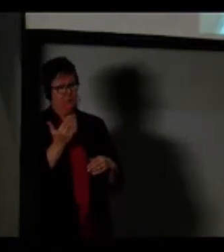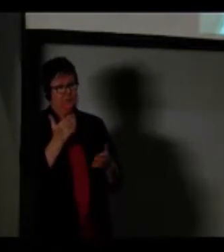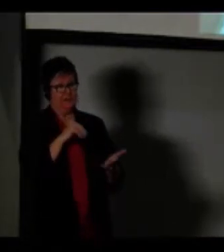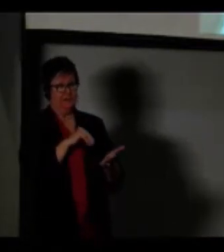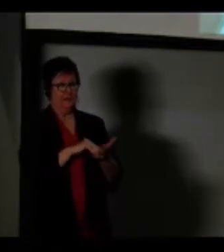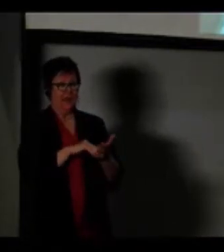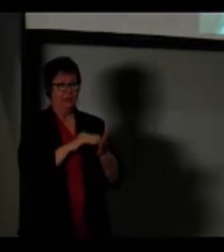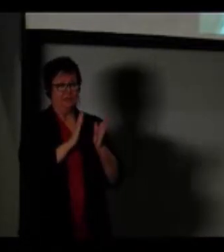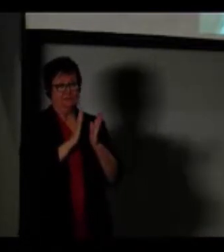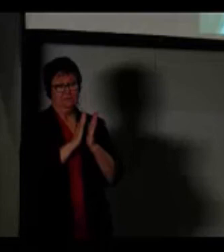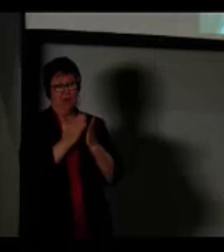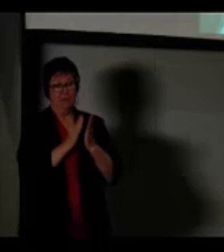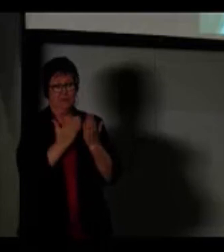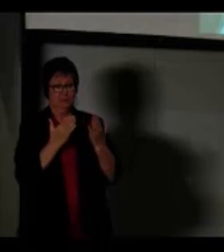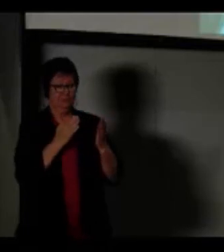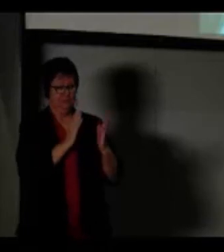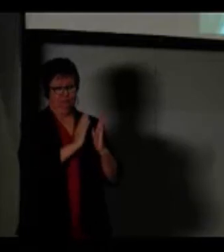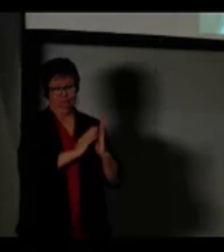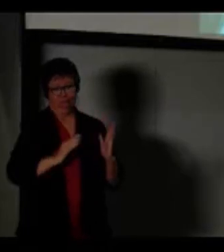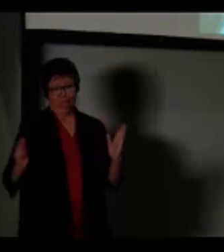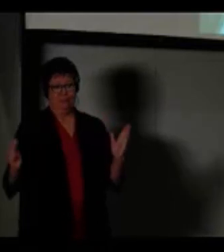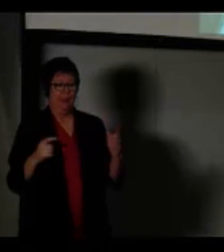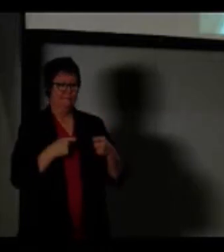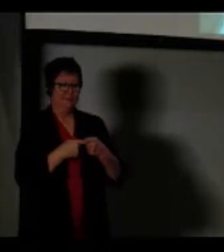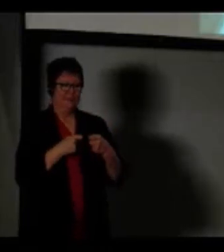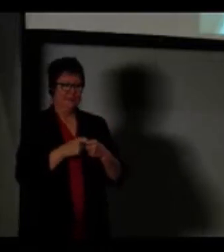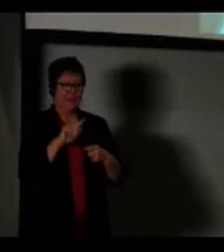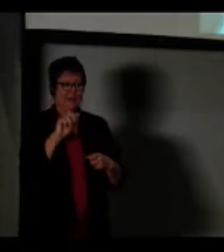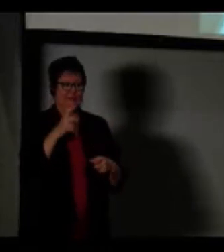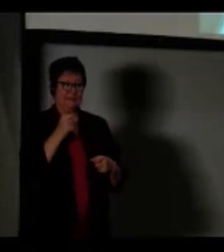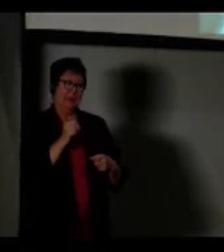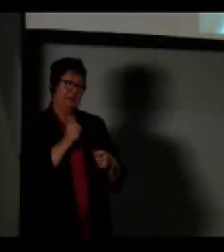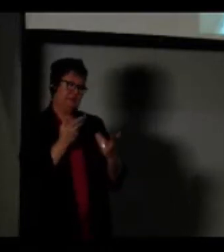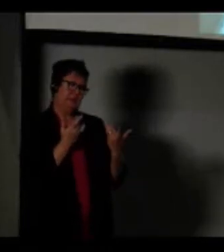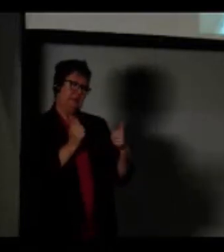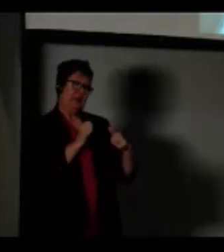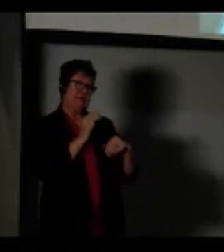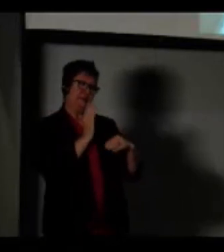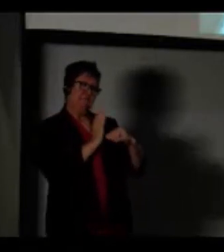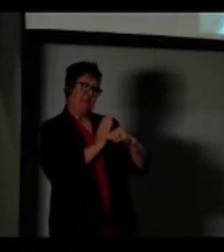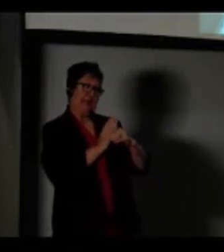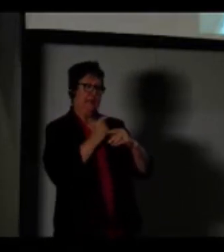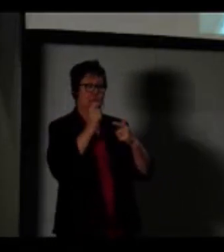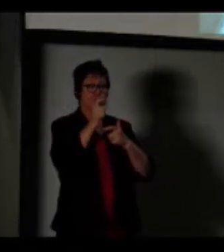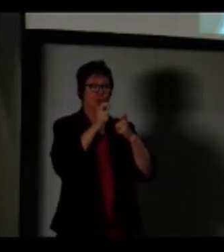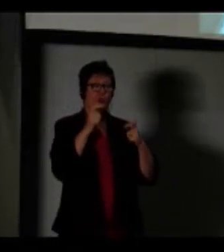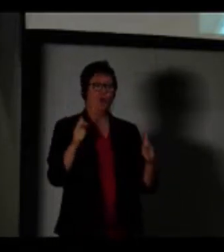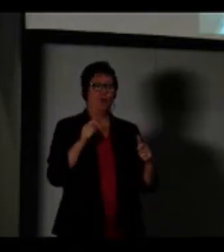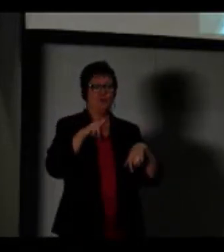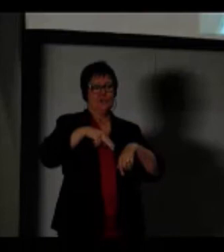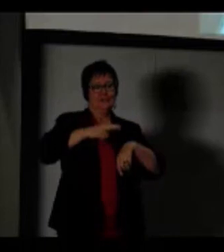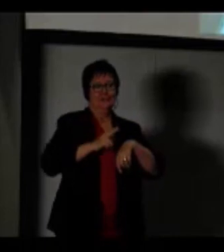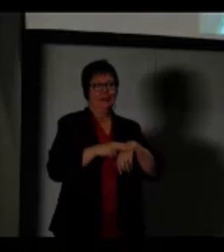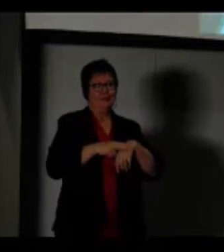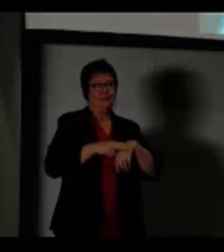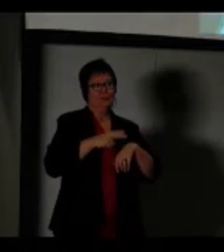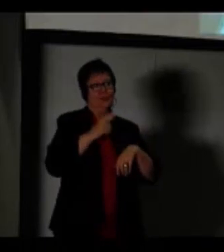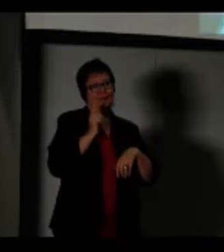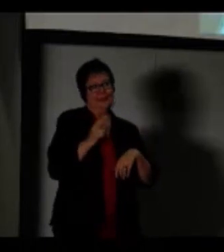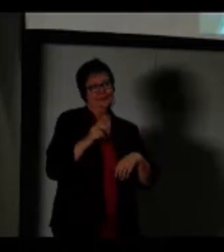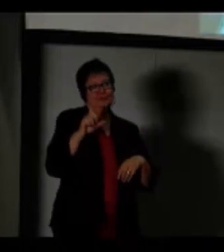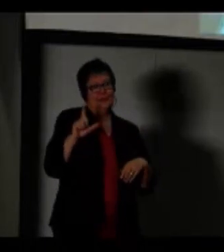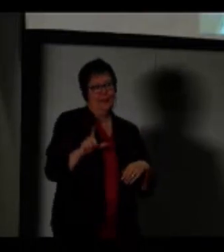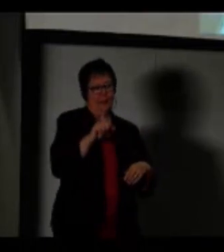213,000 volumes of digitized text. That's the size of a medium to large natural history collection if you look at libraries